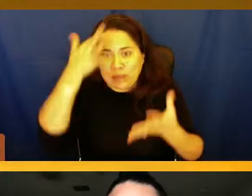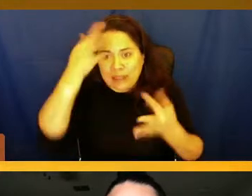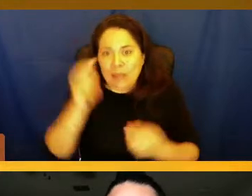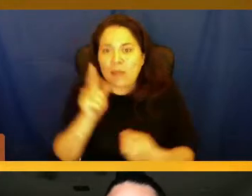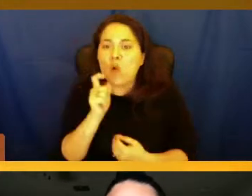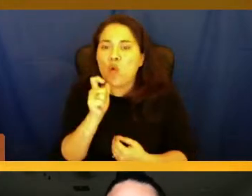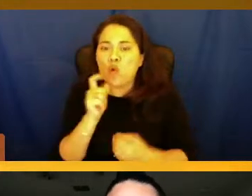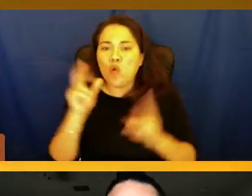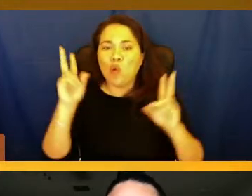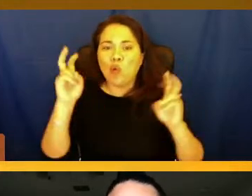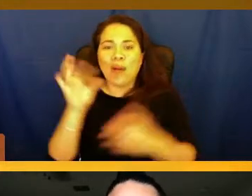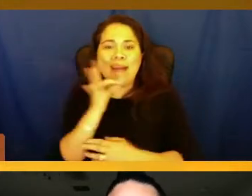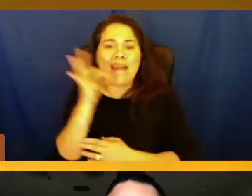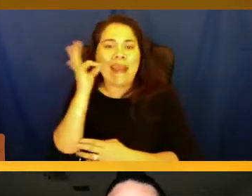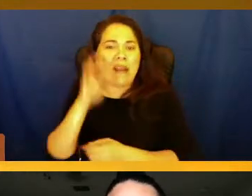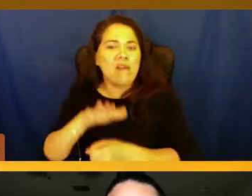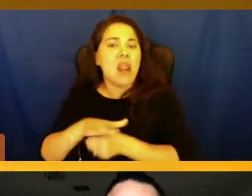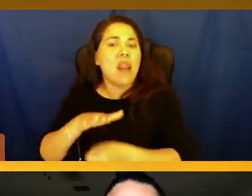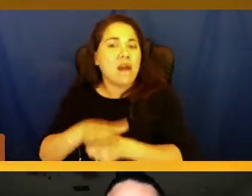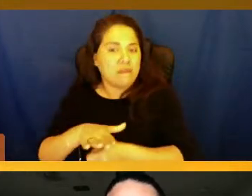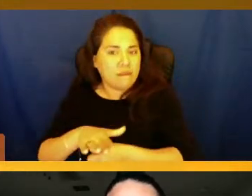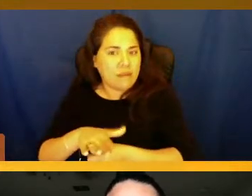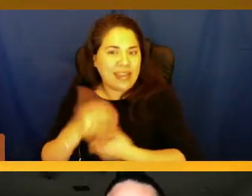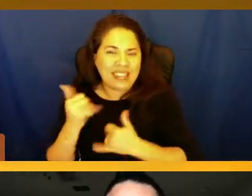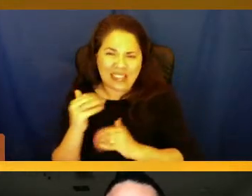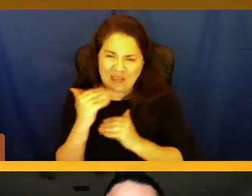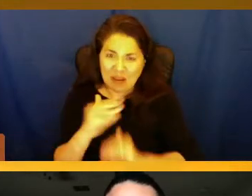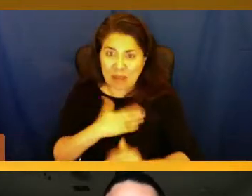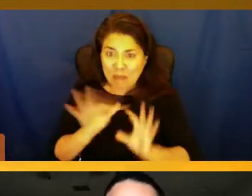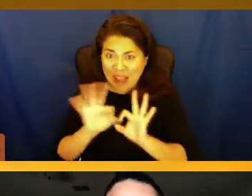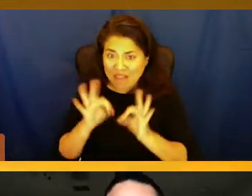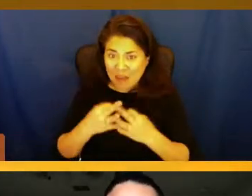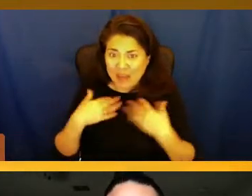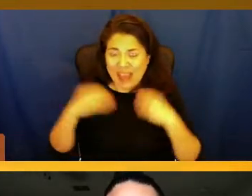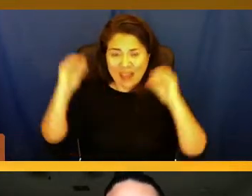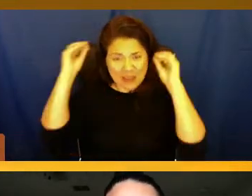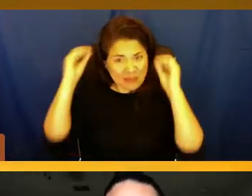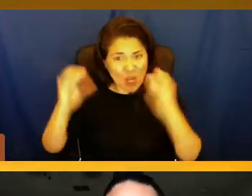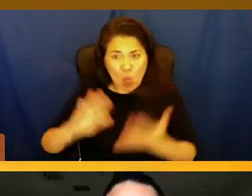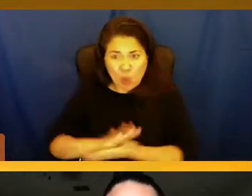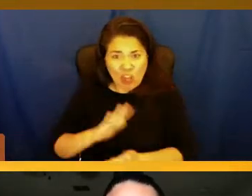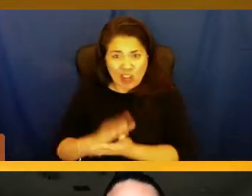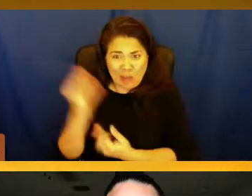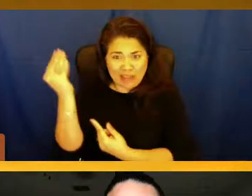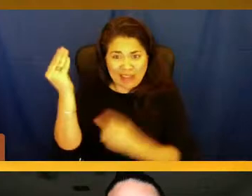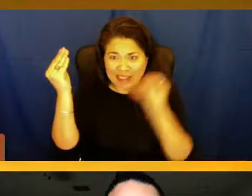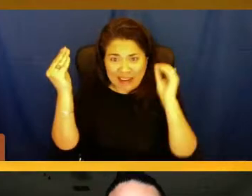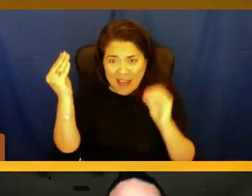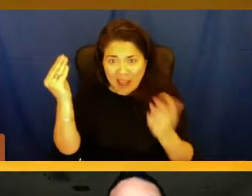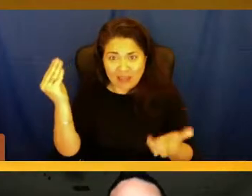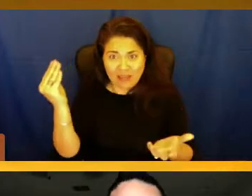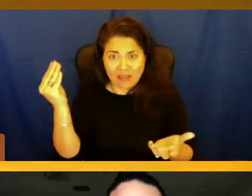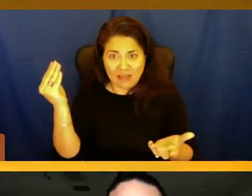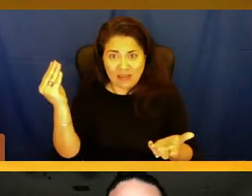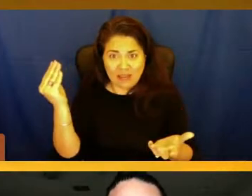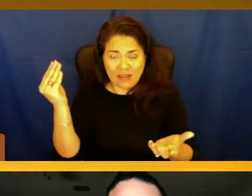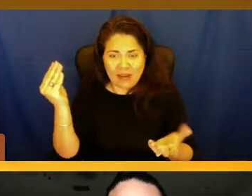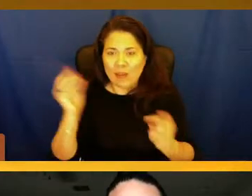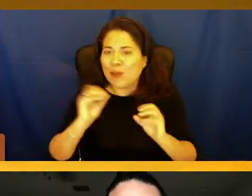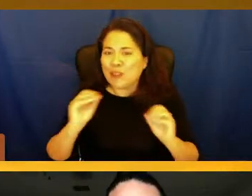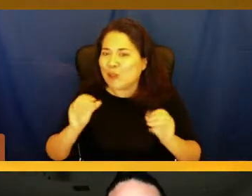enough is still limiting. My family has no documentation because we came here illegally. There's